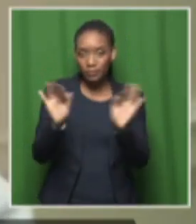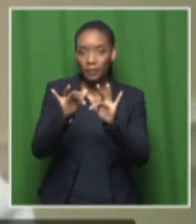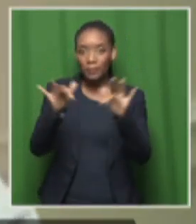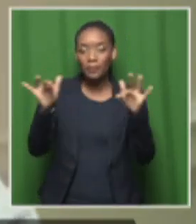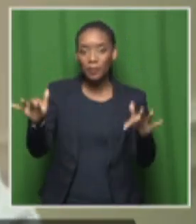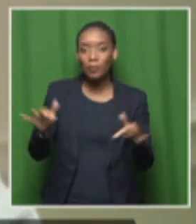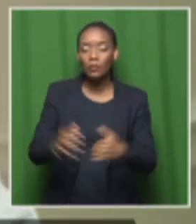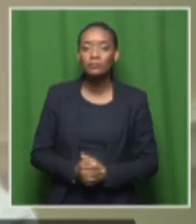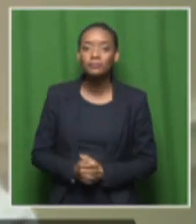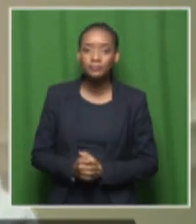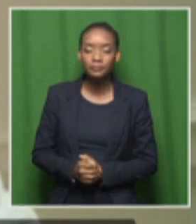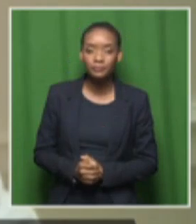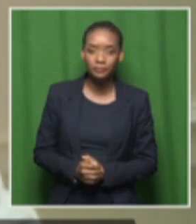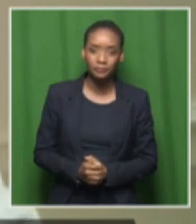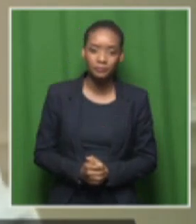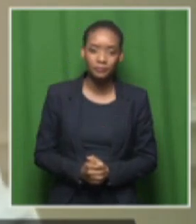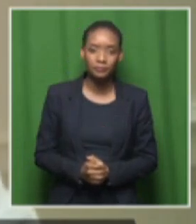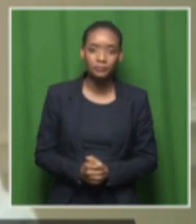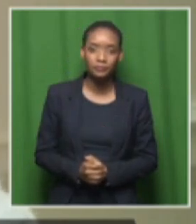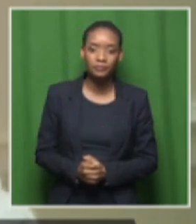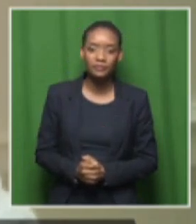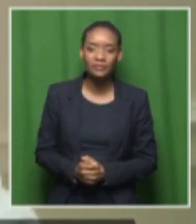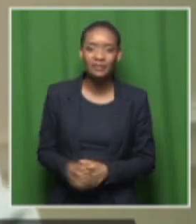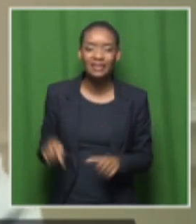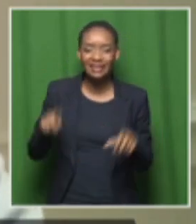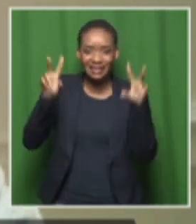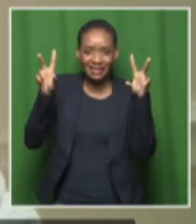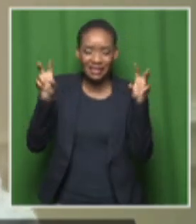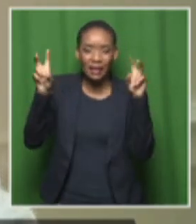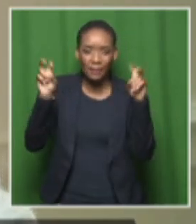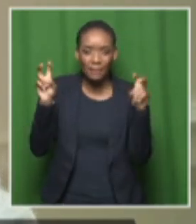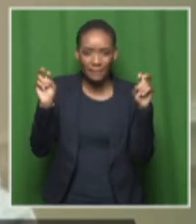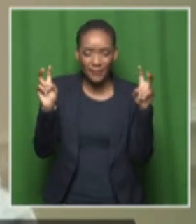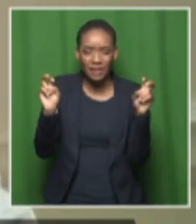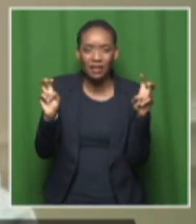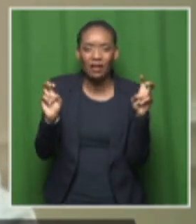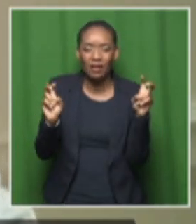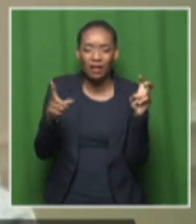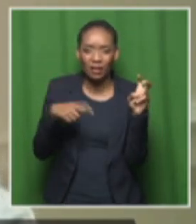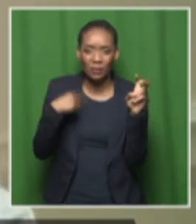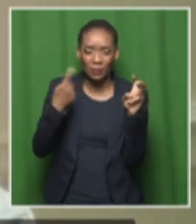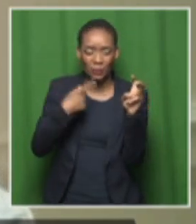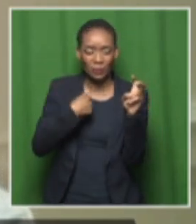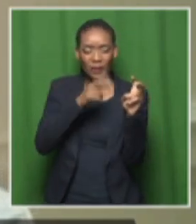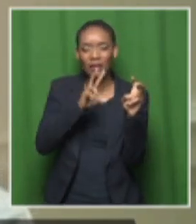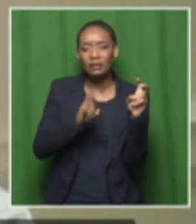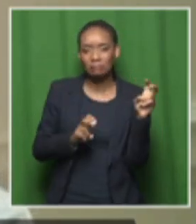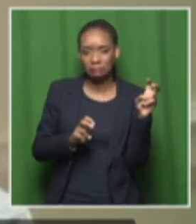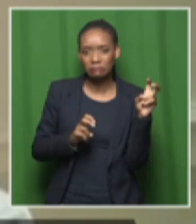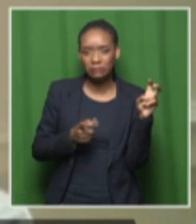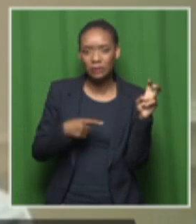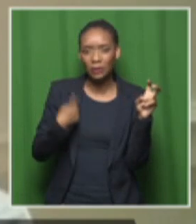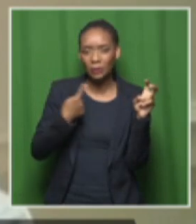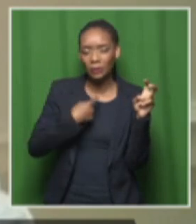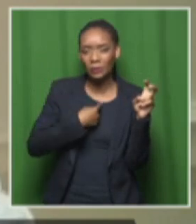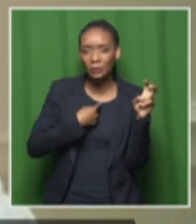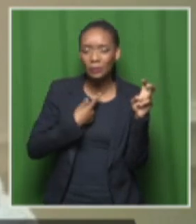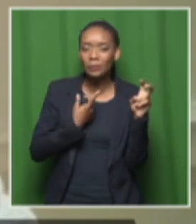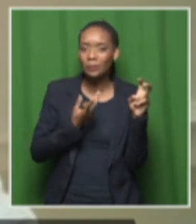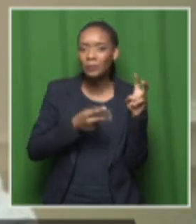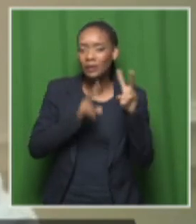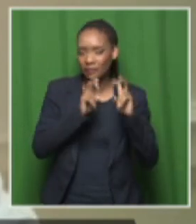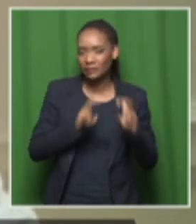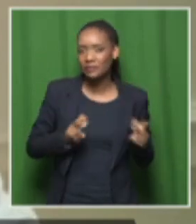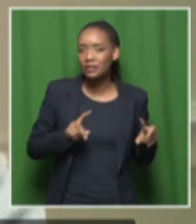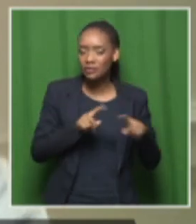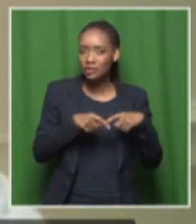When we looked at this matter, the investigating team had a